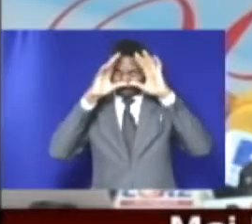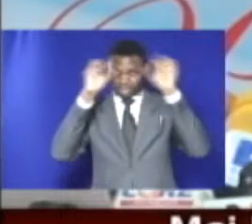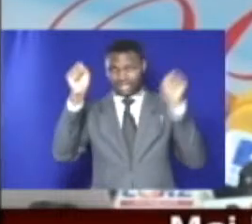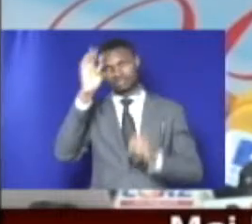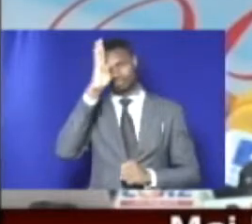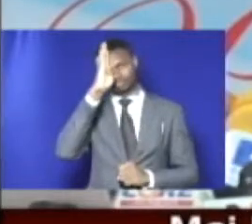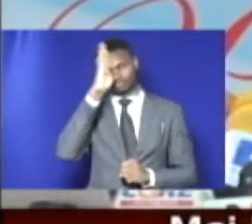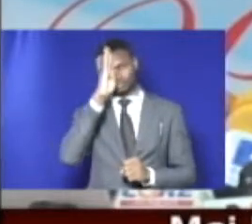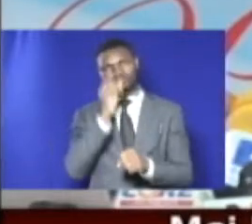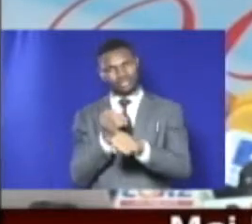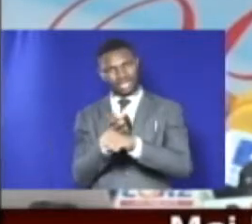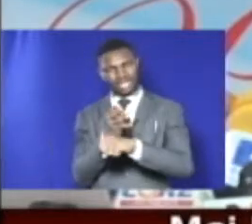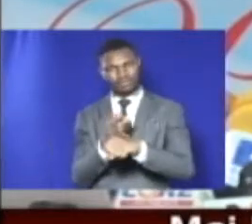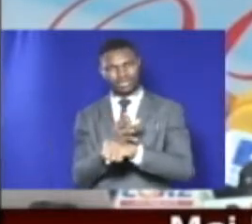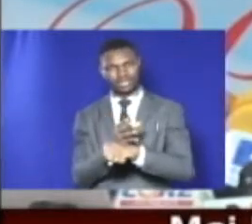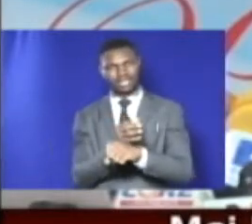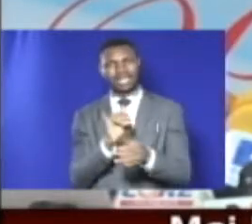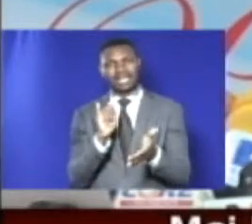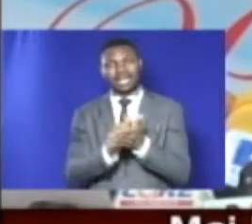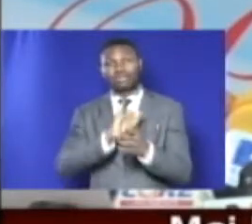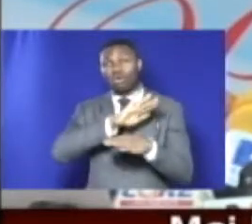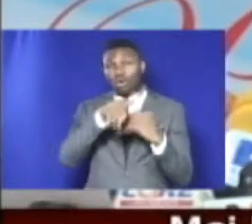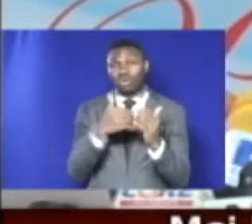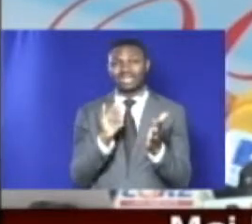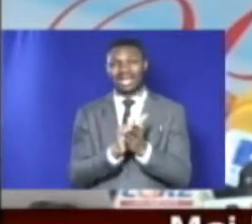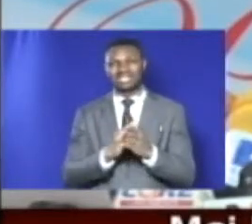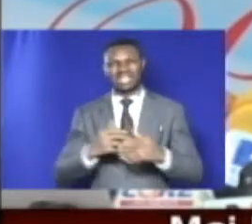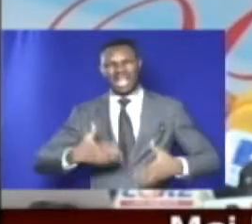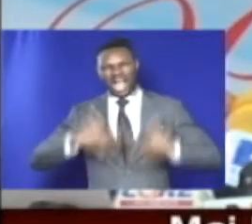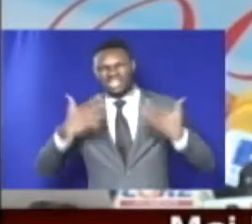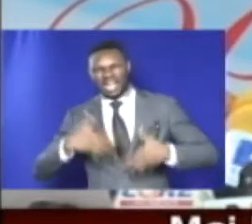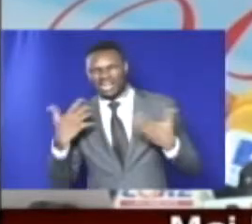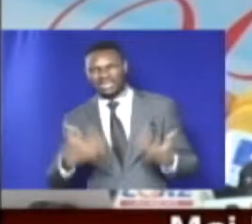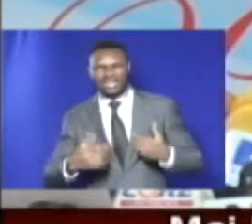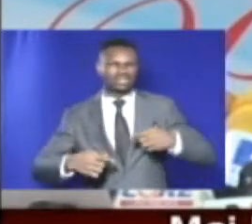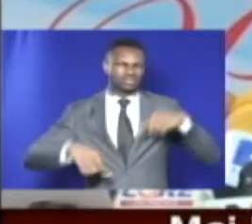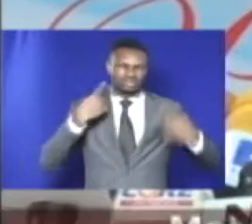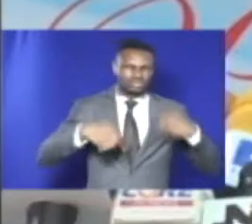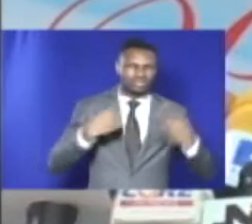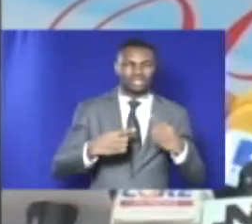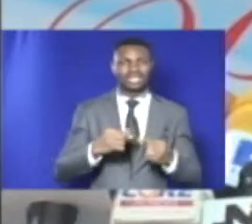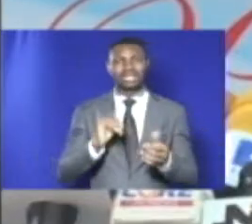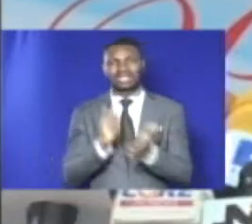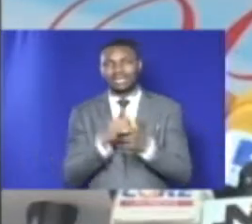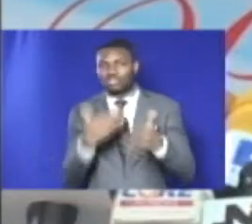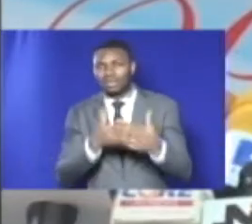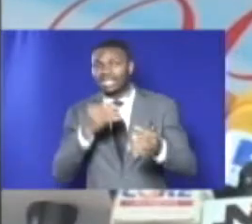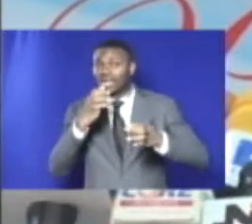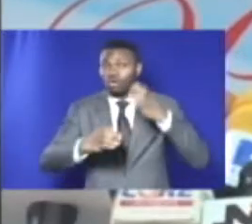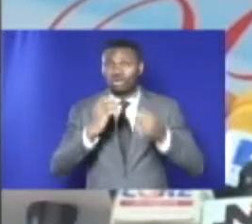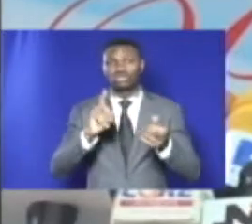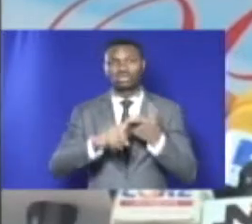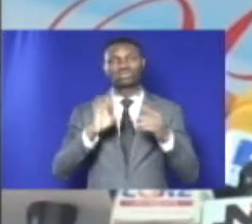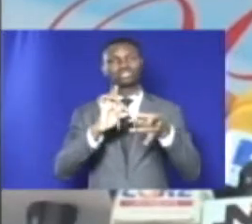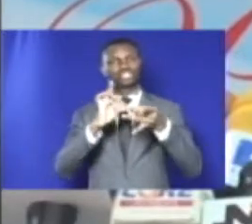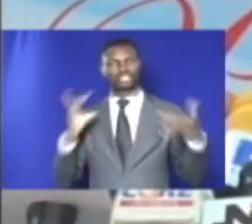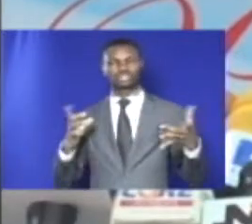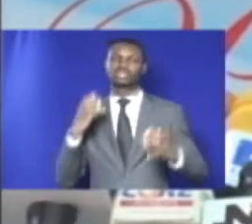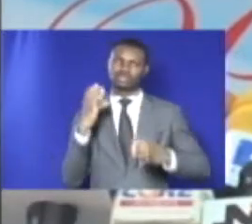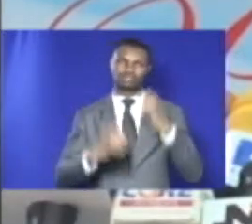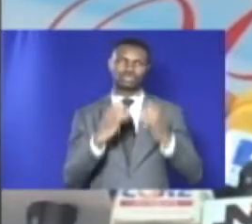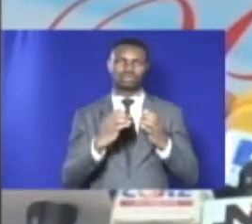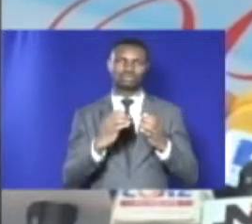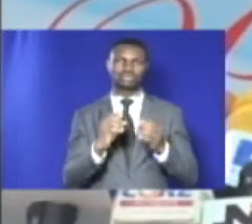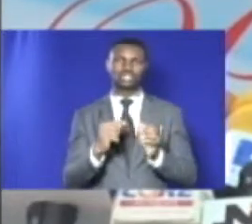GCFR, on his call to all aggrieved members who have instituted various cases in the courts to please withdraw such cases in the interest of our